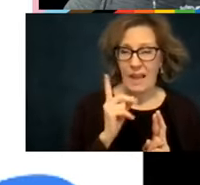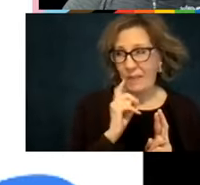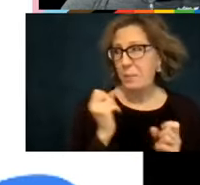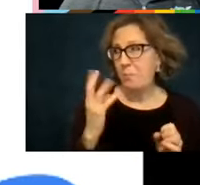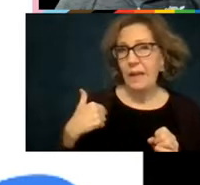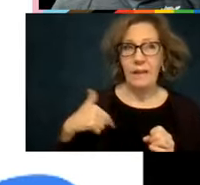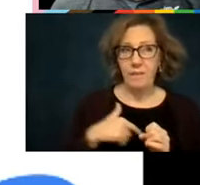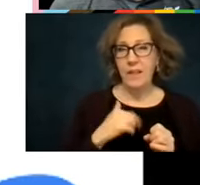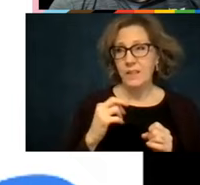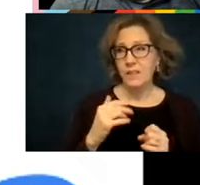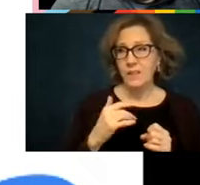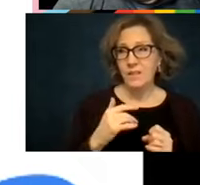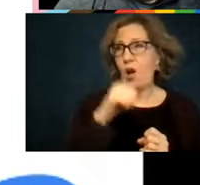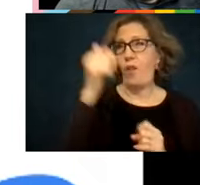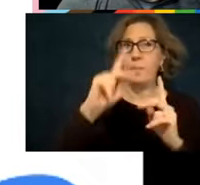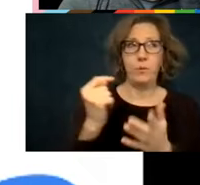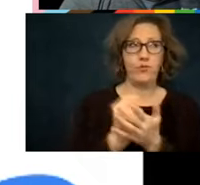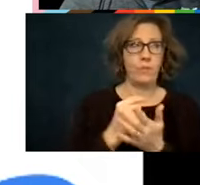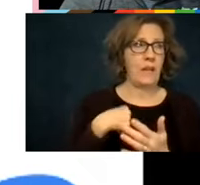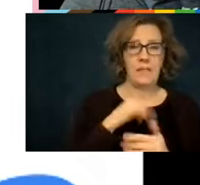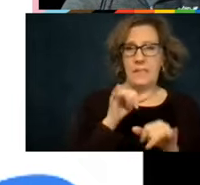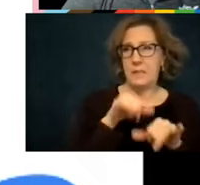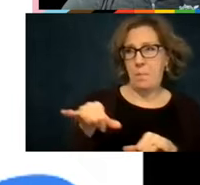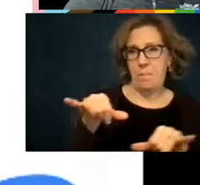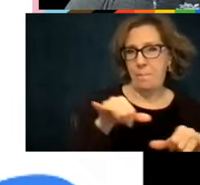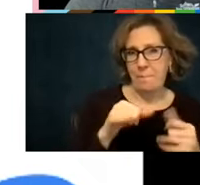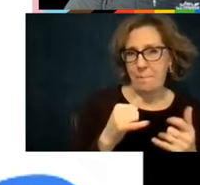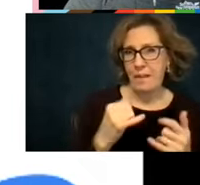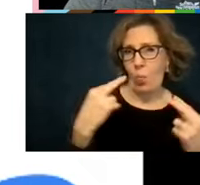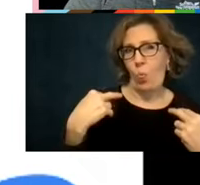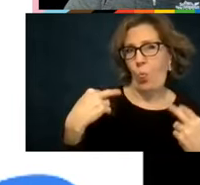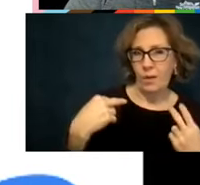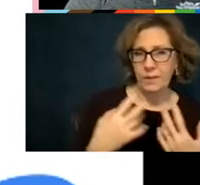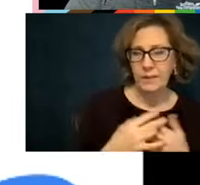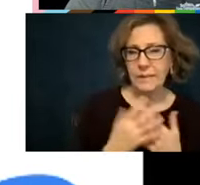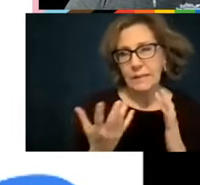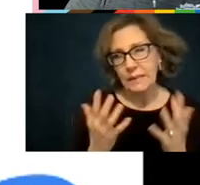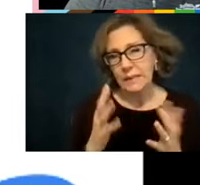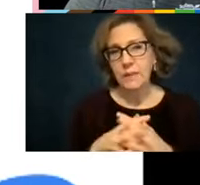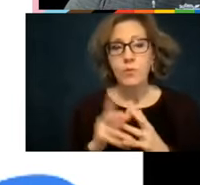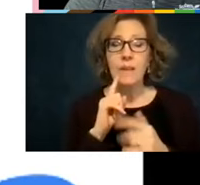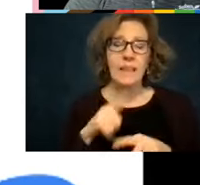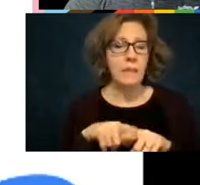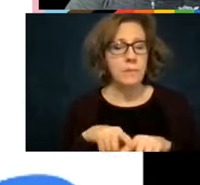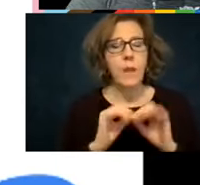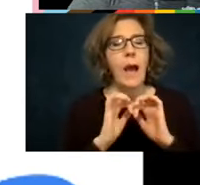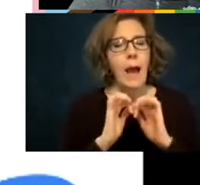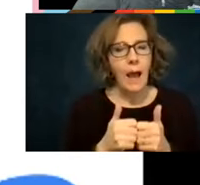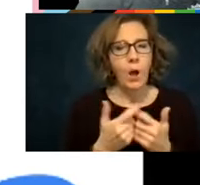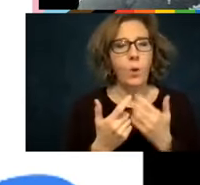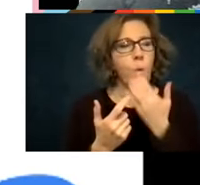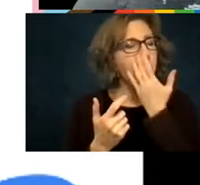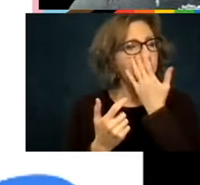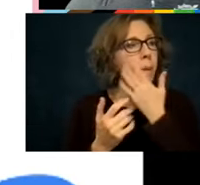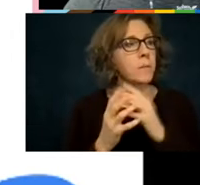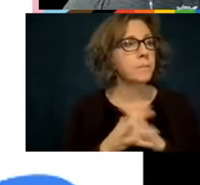way. It's just a matter of just how it's presented,